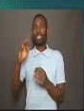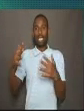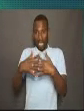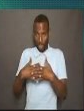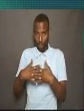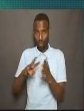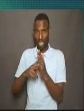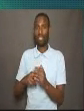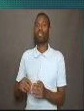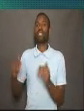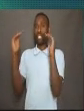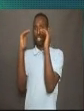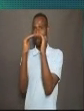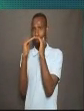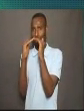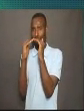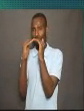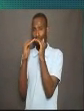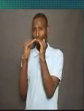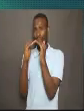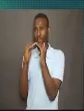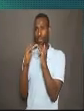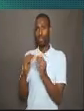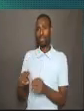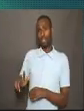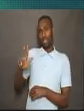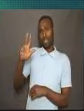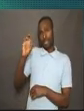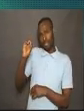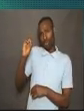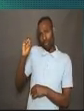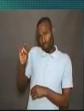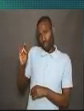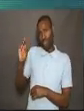engine is approximately 38%.